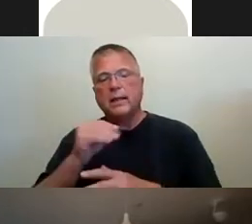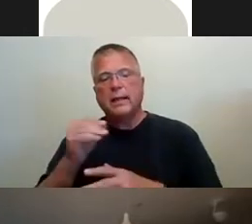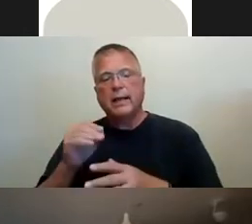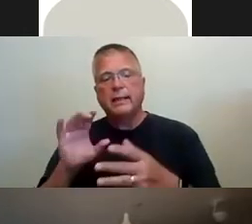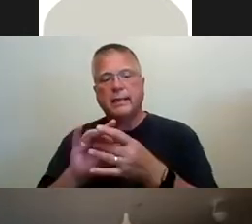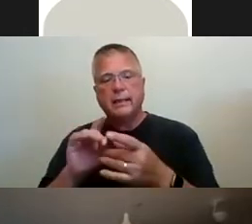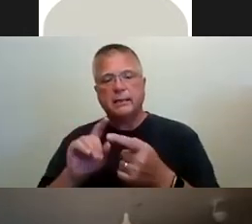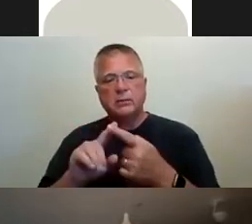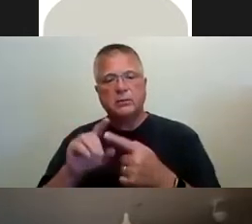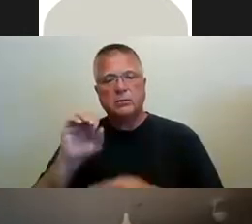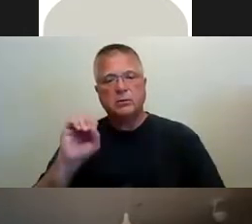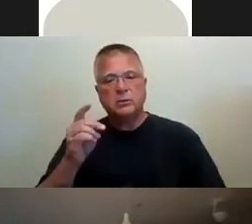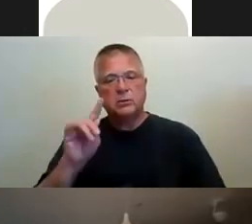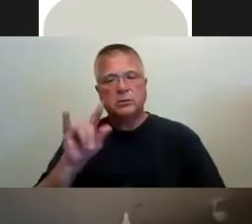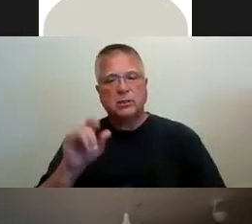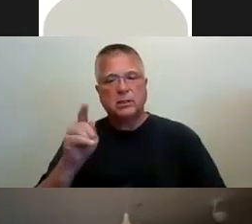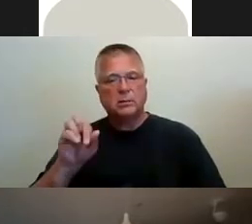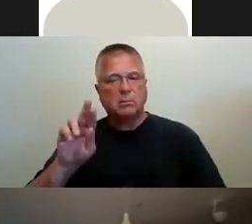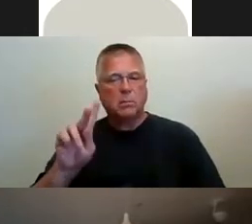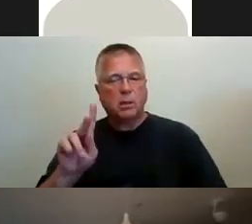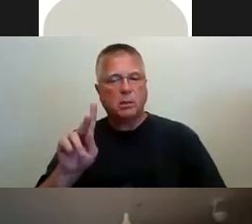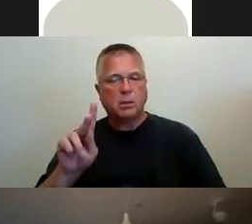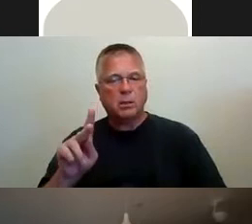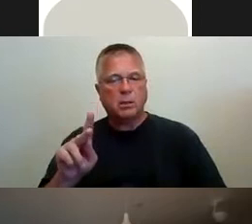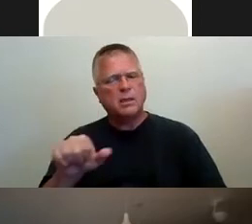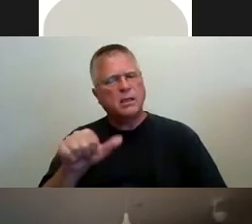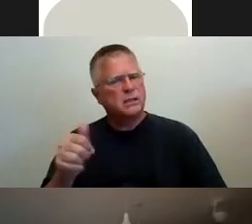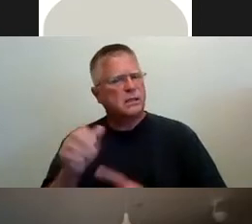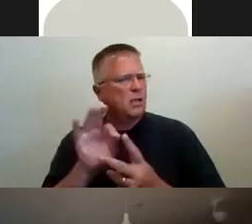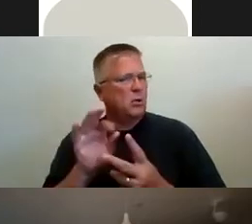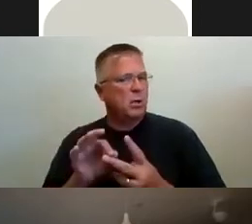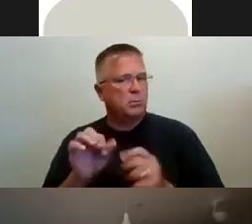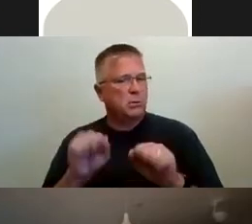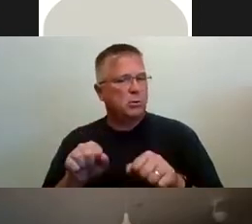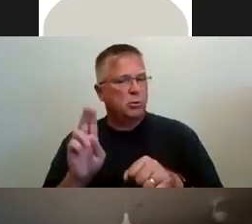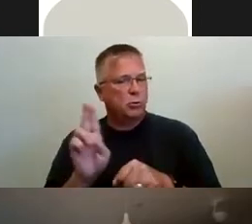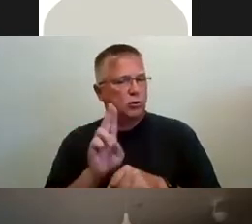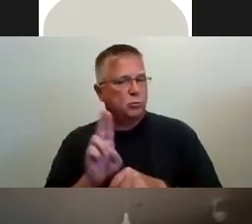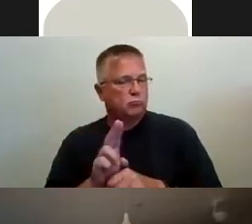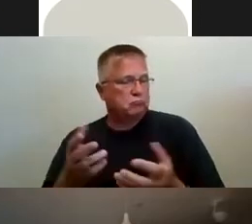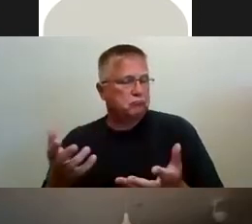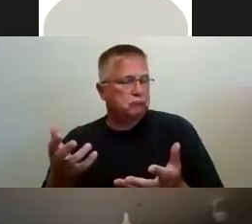to Schenley Park. And so that's another option that you could have.